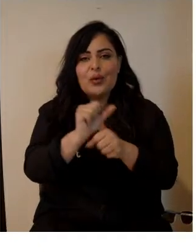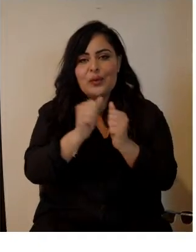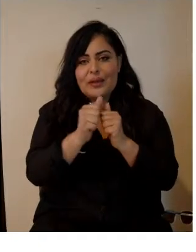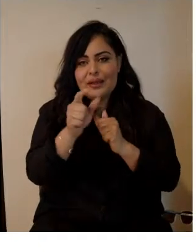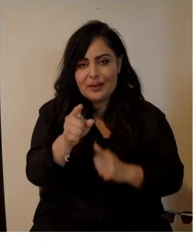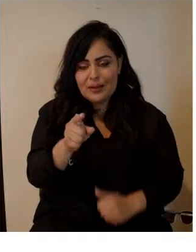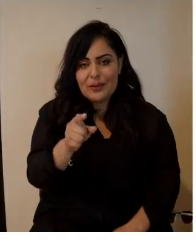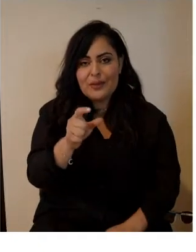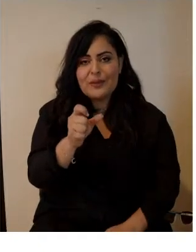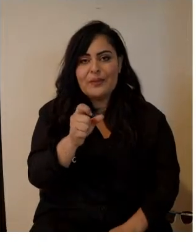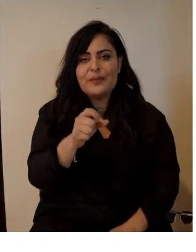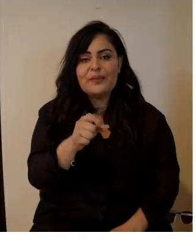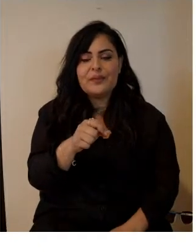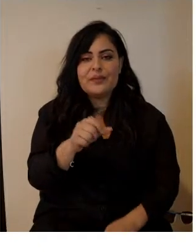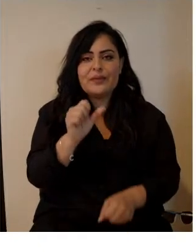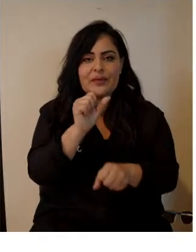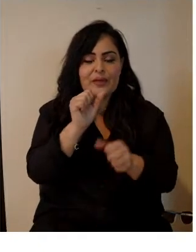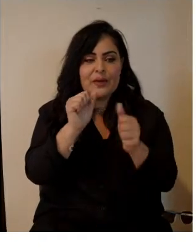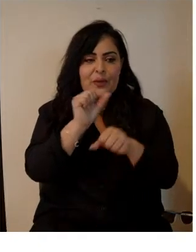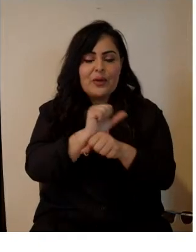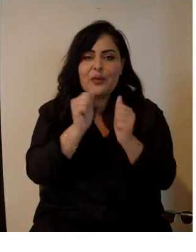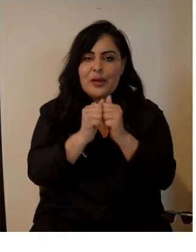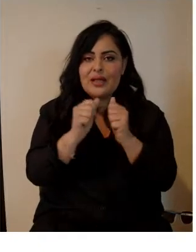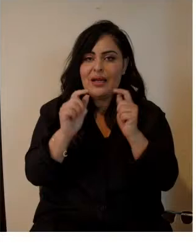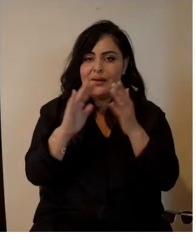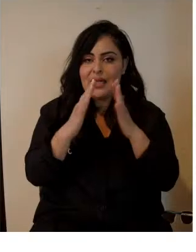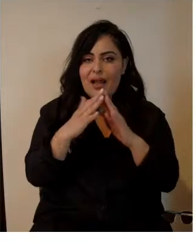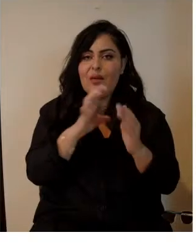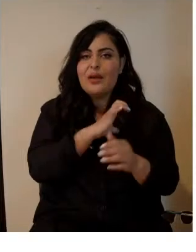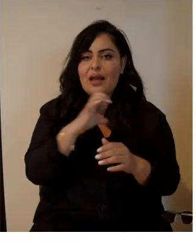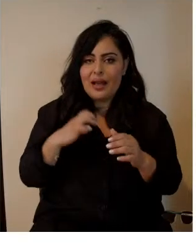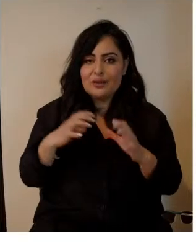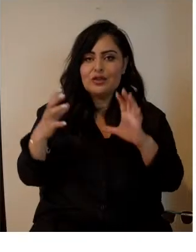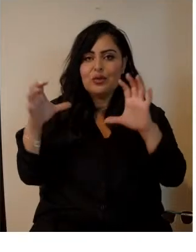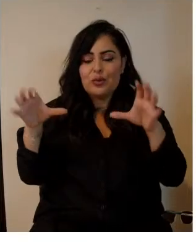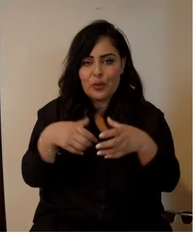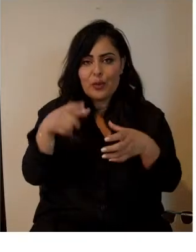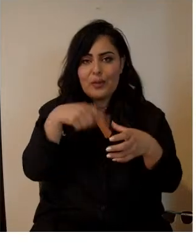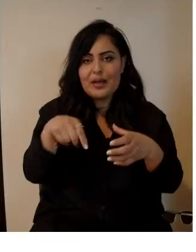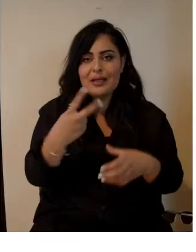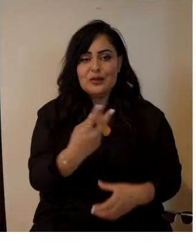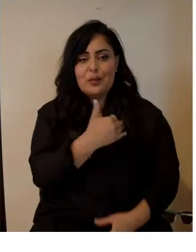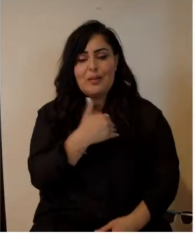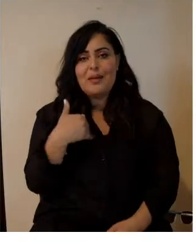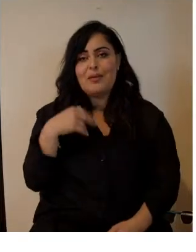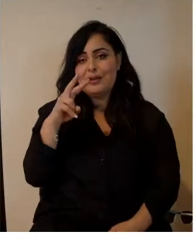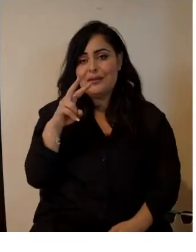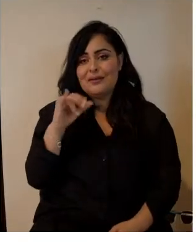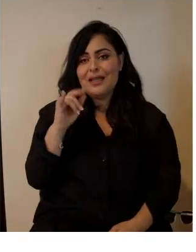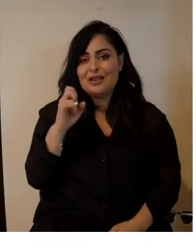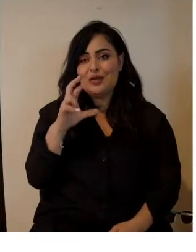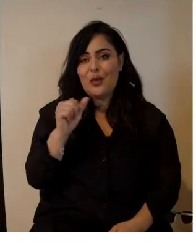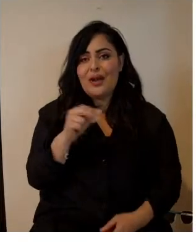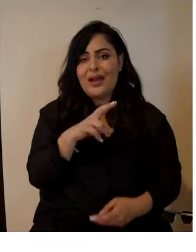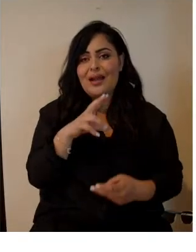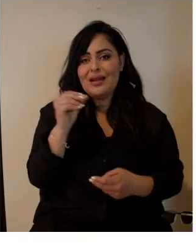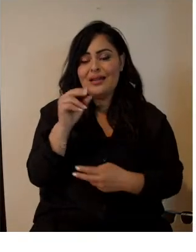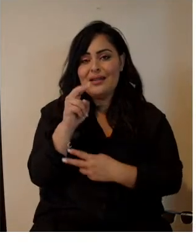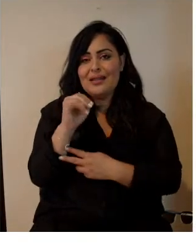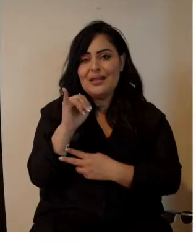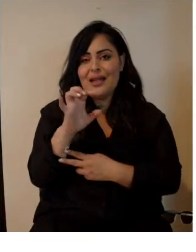you, work with our incredible town council. Two of the members here, Victoria and Nick, lost their